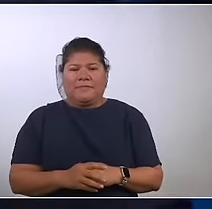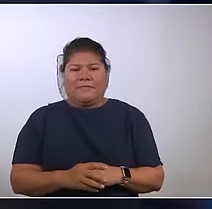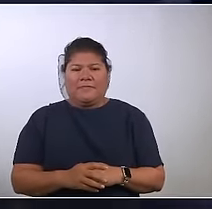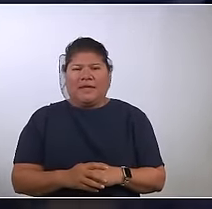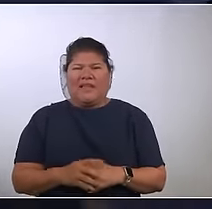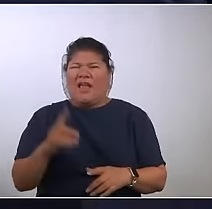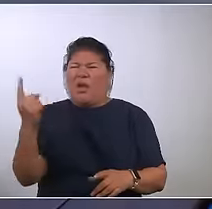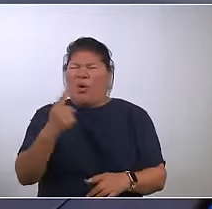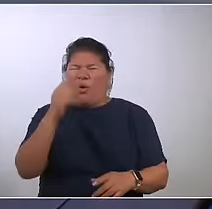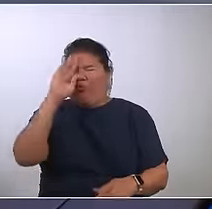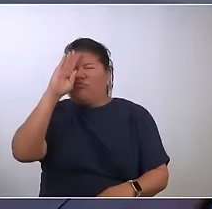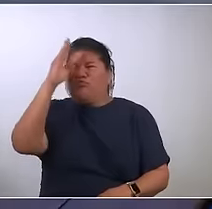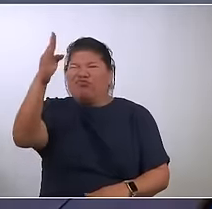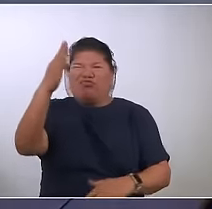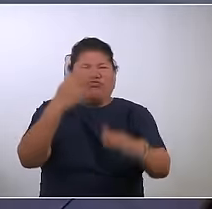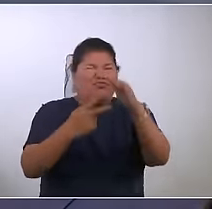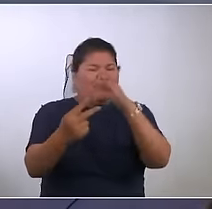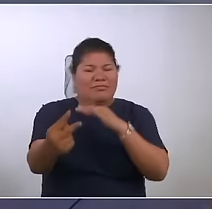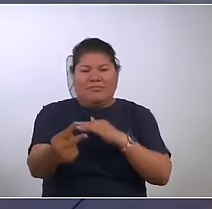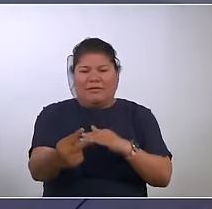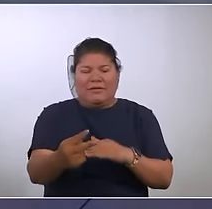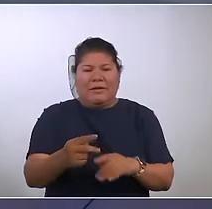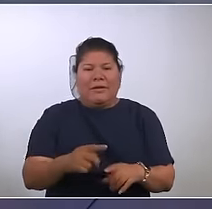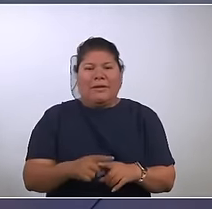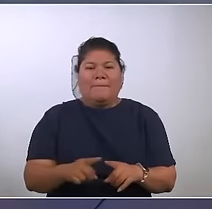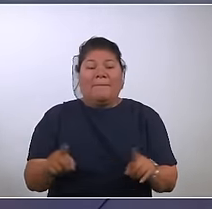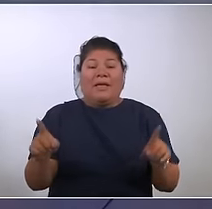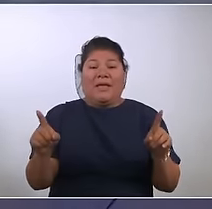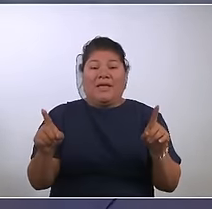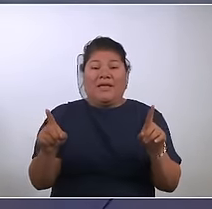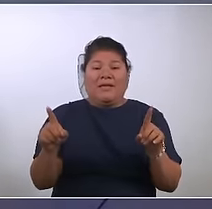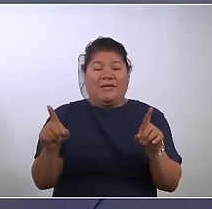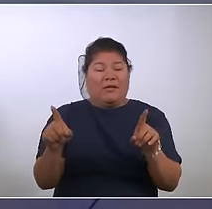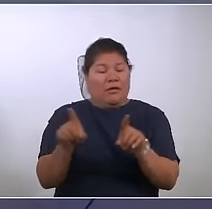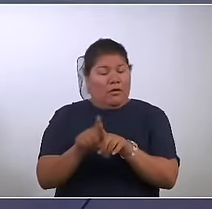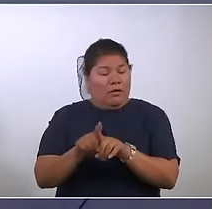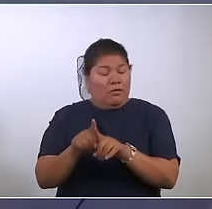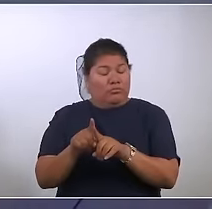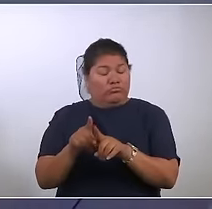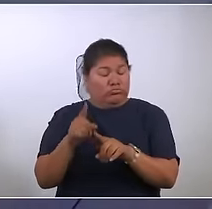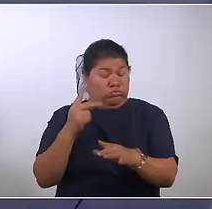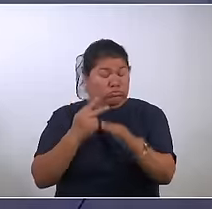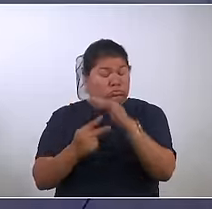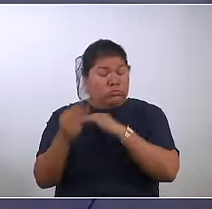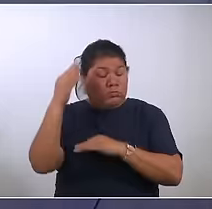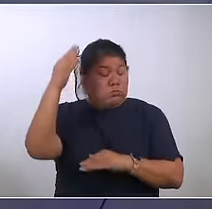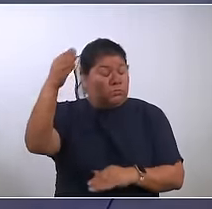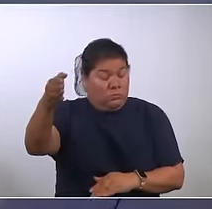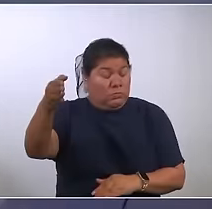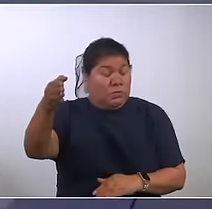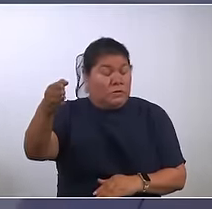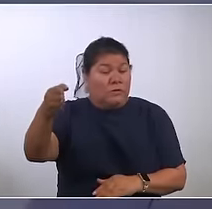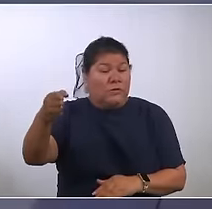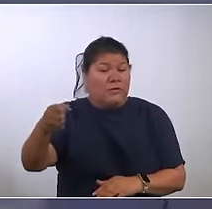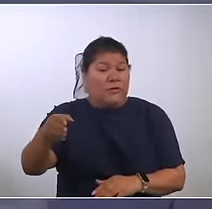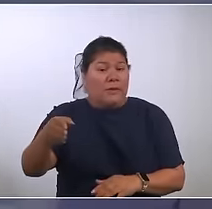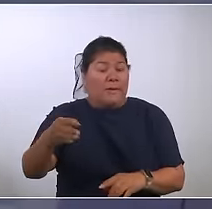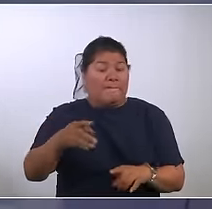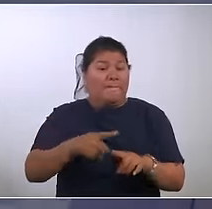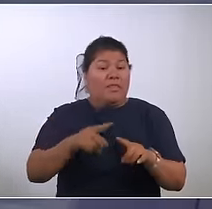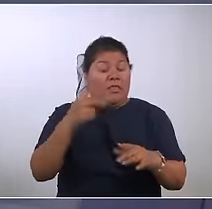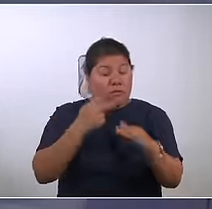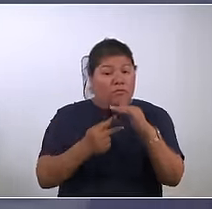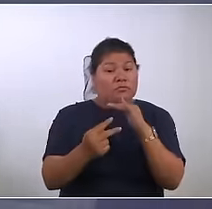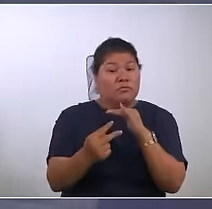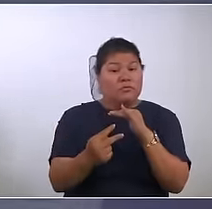el futuro. It's not just the foretelling of the future. Y aun cuando es predecir el futuro. And even when it is foretelling. La